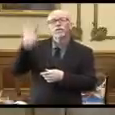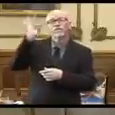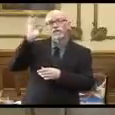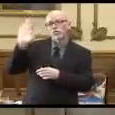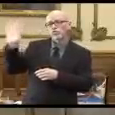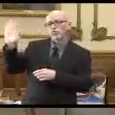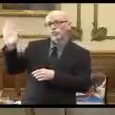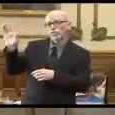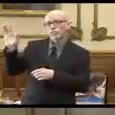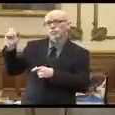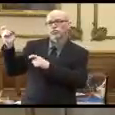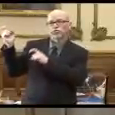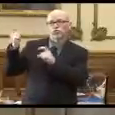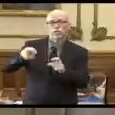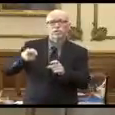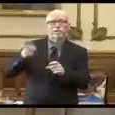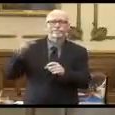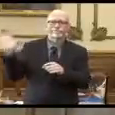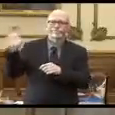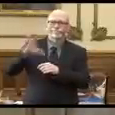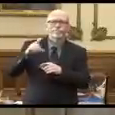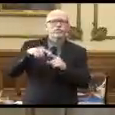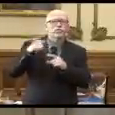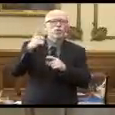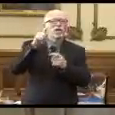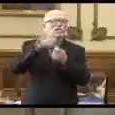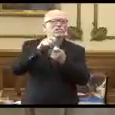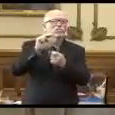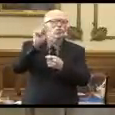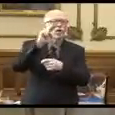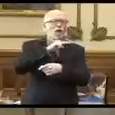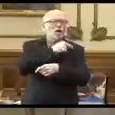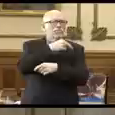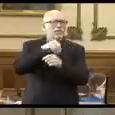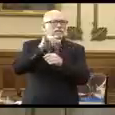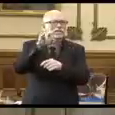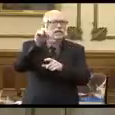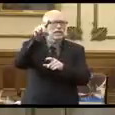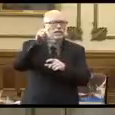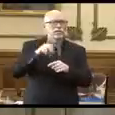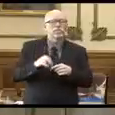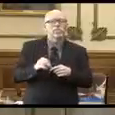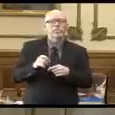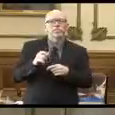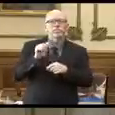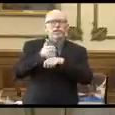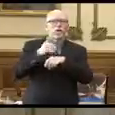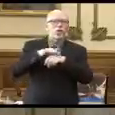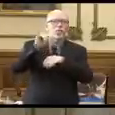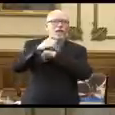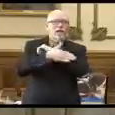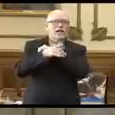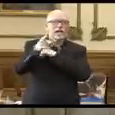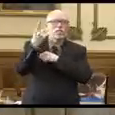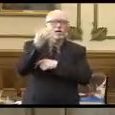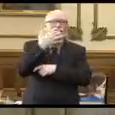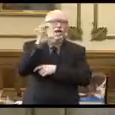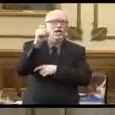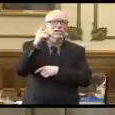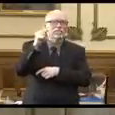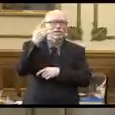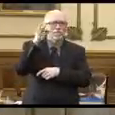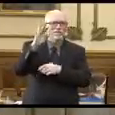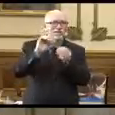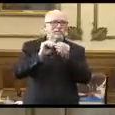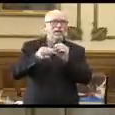government distributed a certain amount to a northern Indiana hospital based on that county being considered a hotspot, based on their